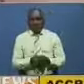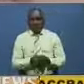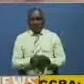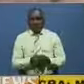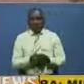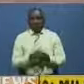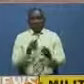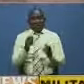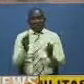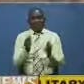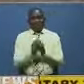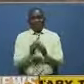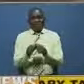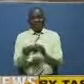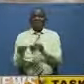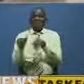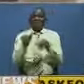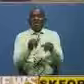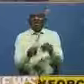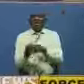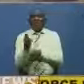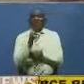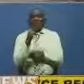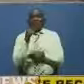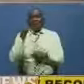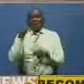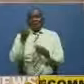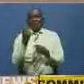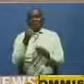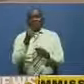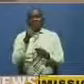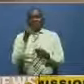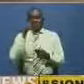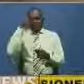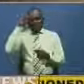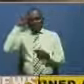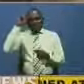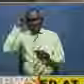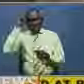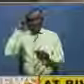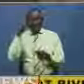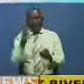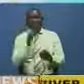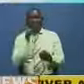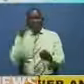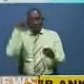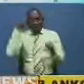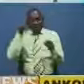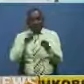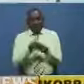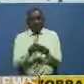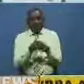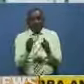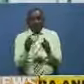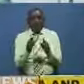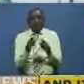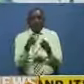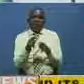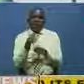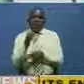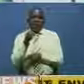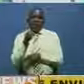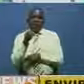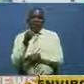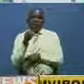This, coupled with the simmering daily disagreements, a faction decided to break away. And that birthed the